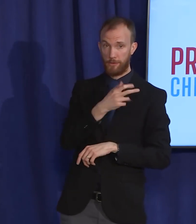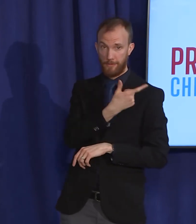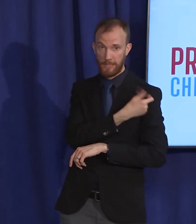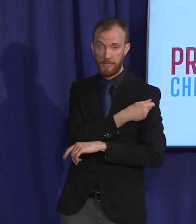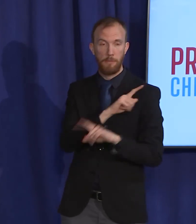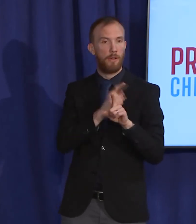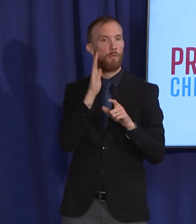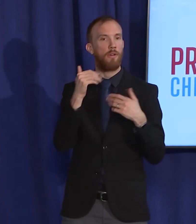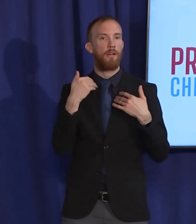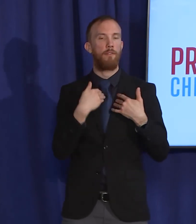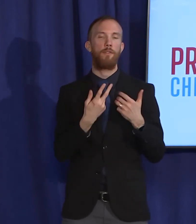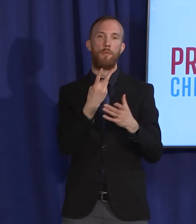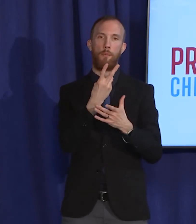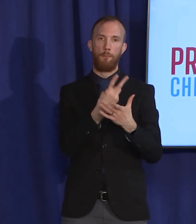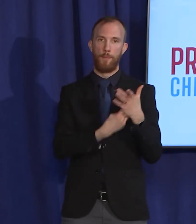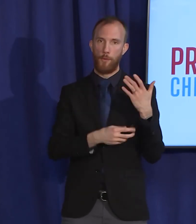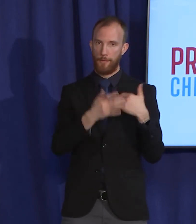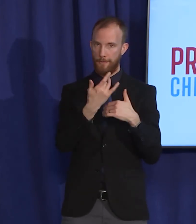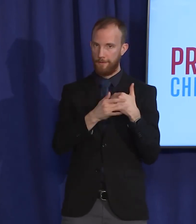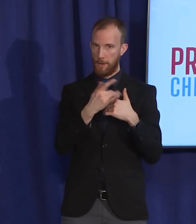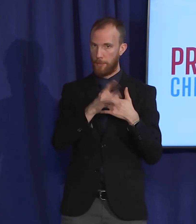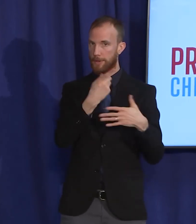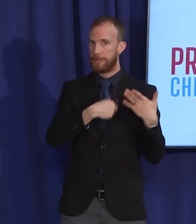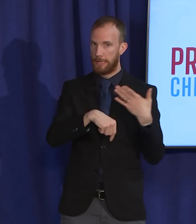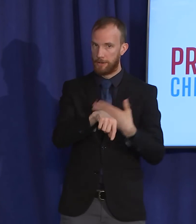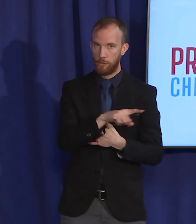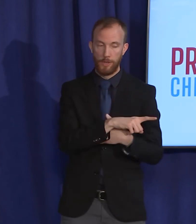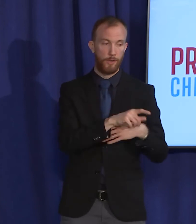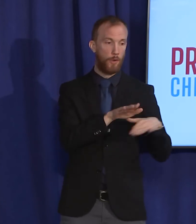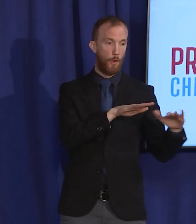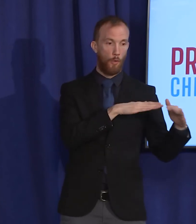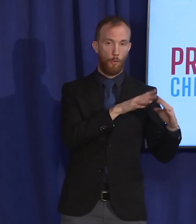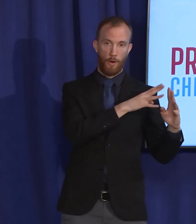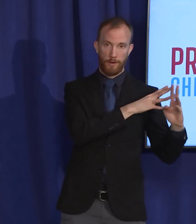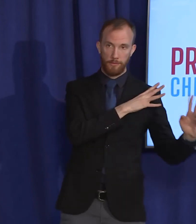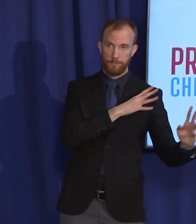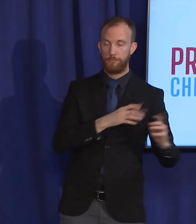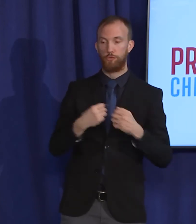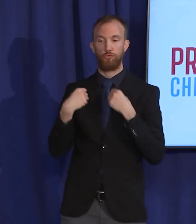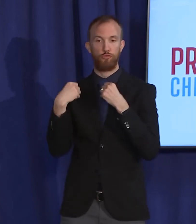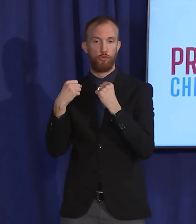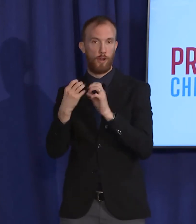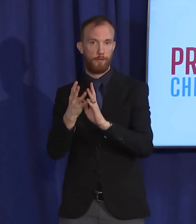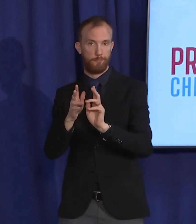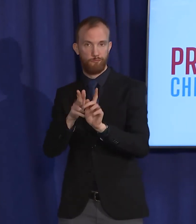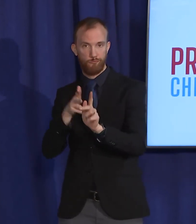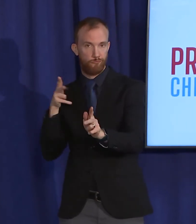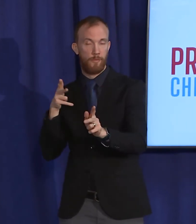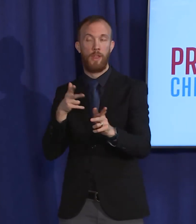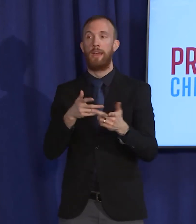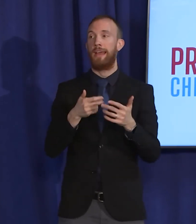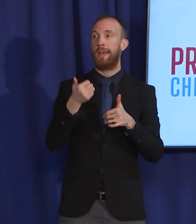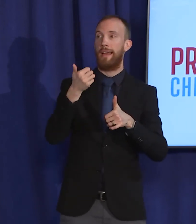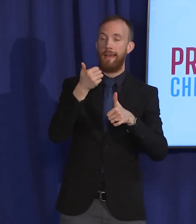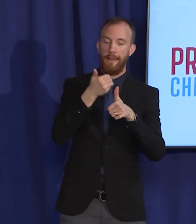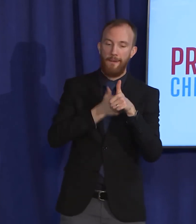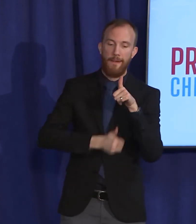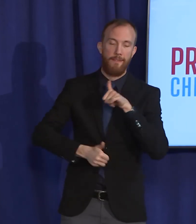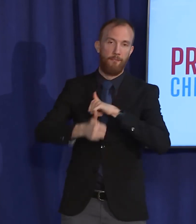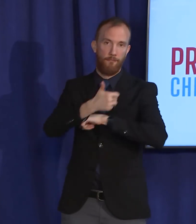walk-through and drive-through capabilities. So every vaccine is being used. There is no vaccine going to